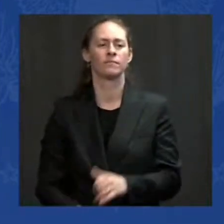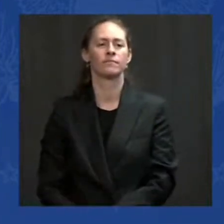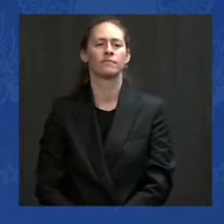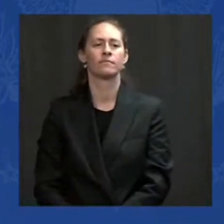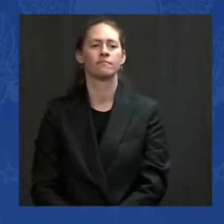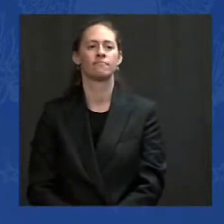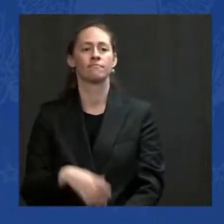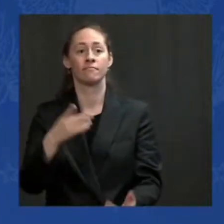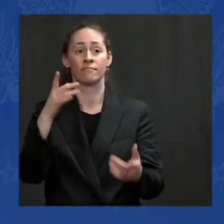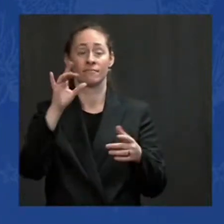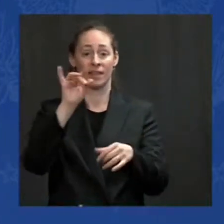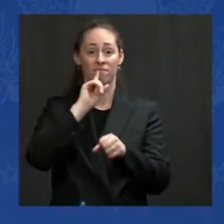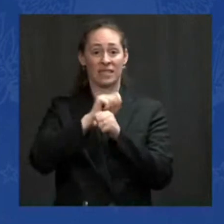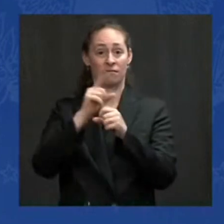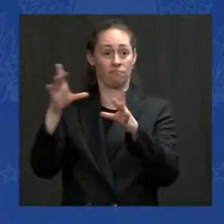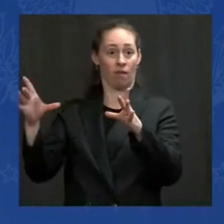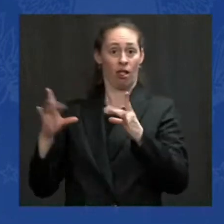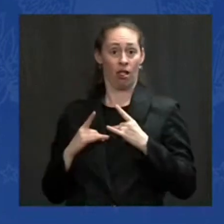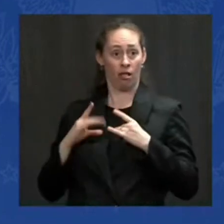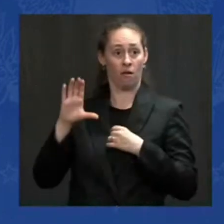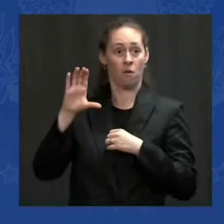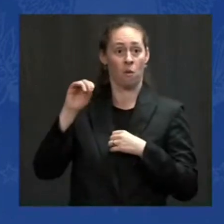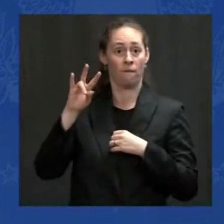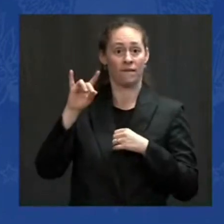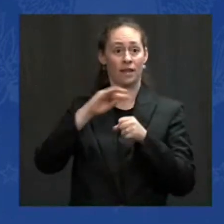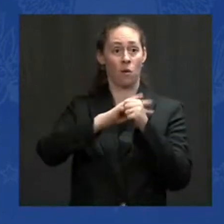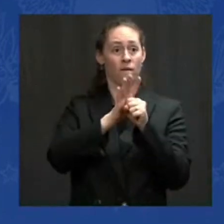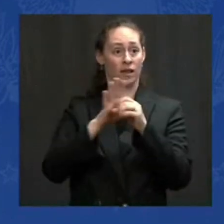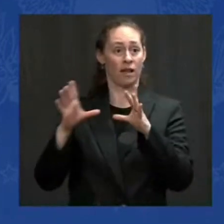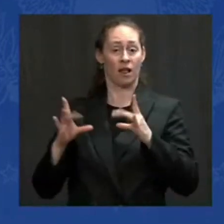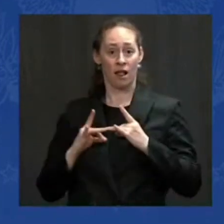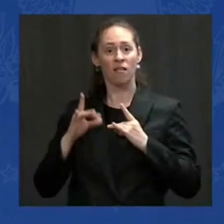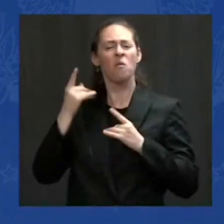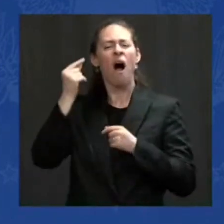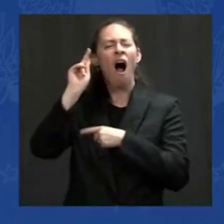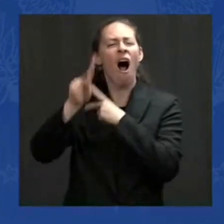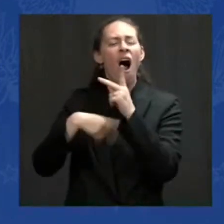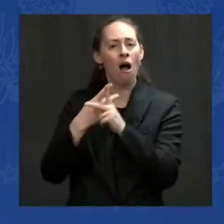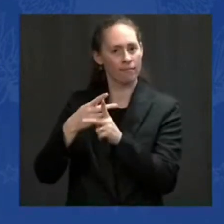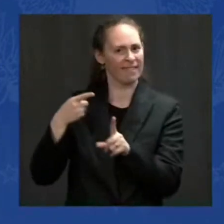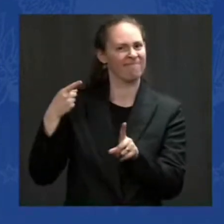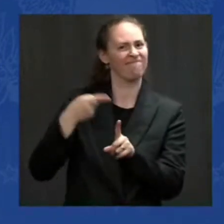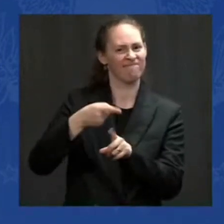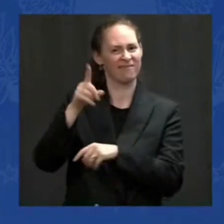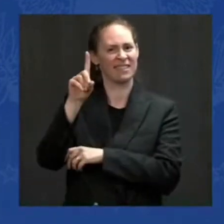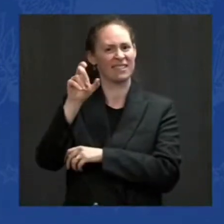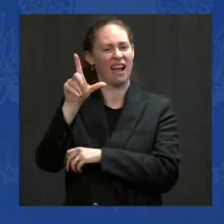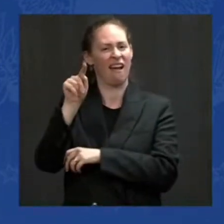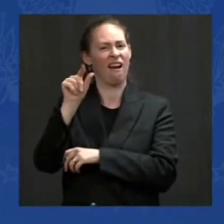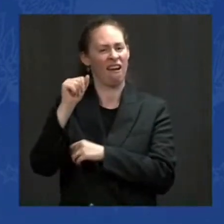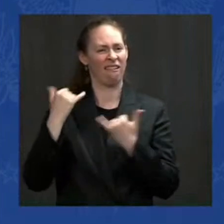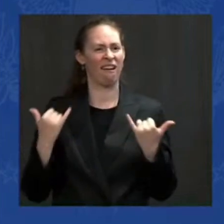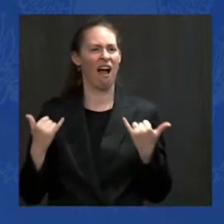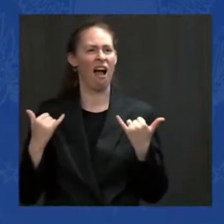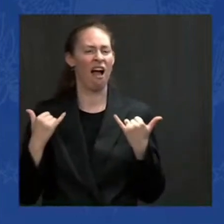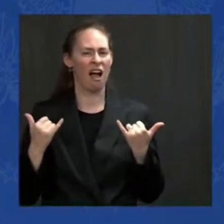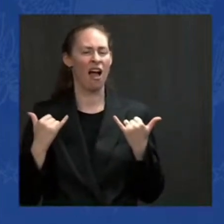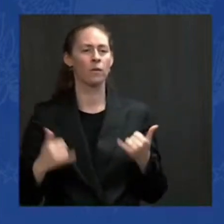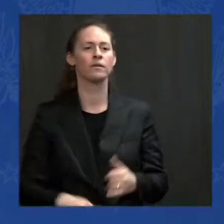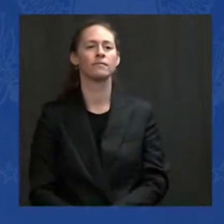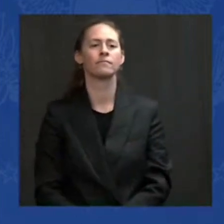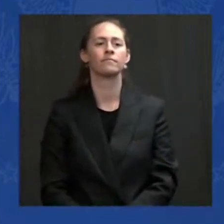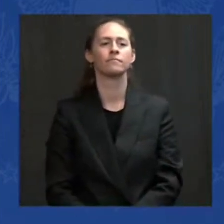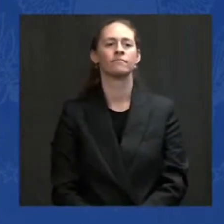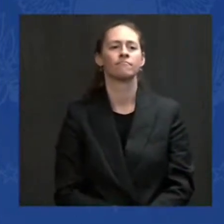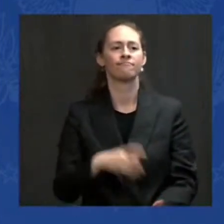from 26% from the week ending June 19. And in some parts of the country, the percentage is even higher. For